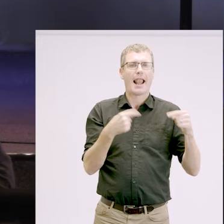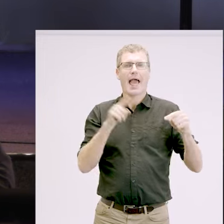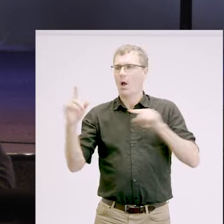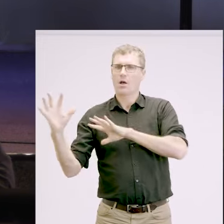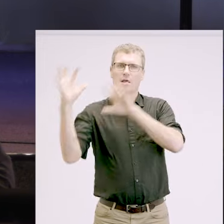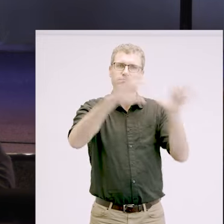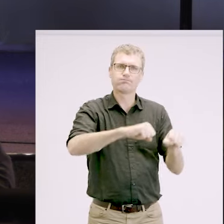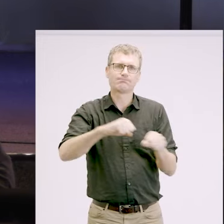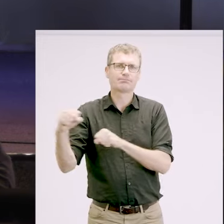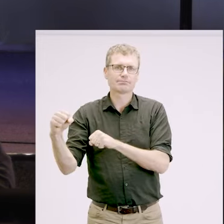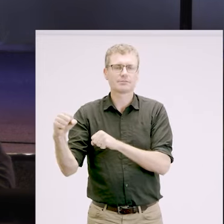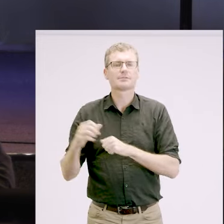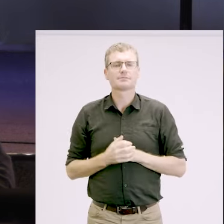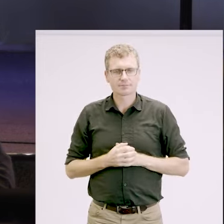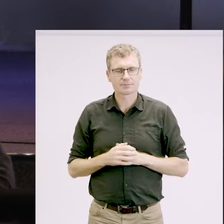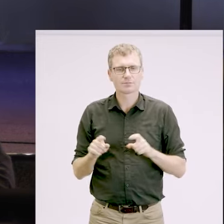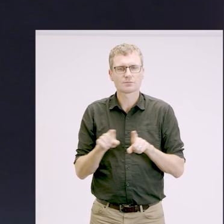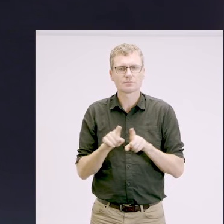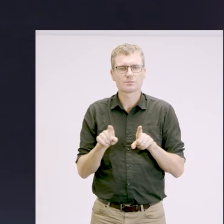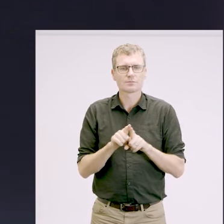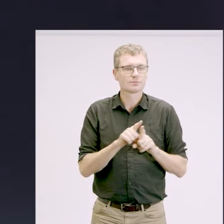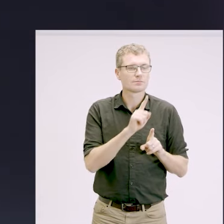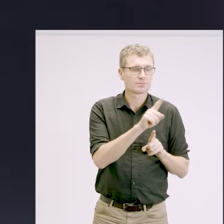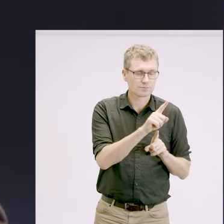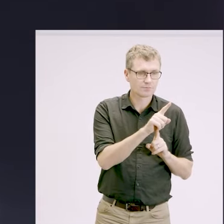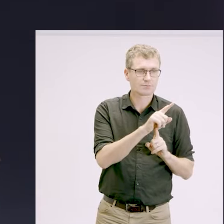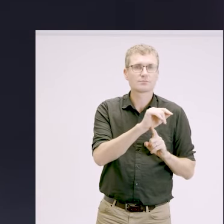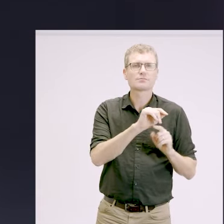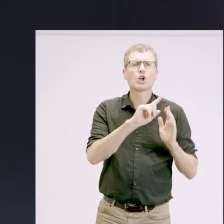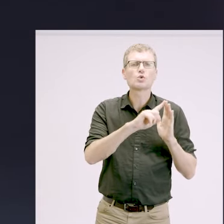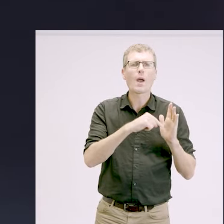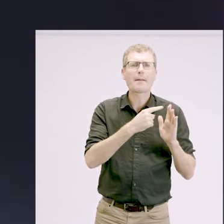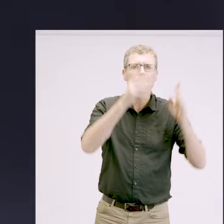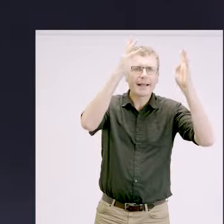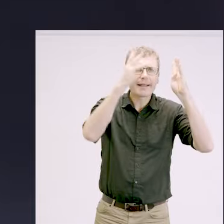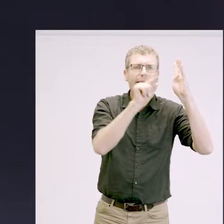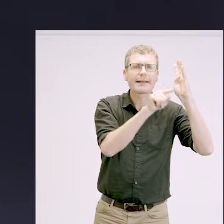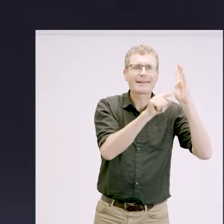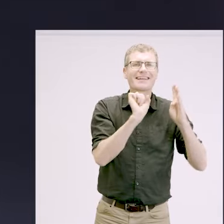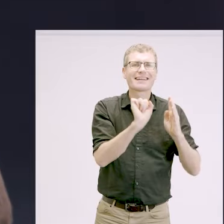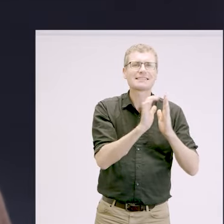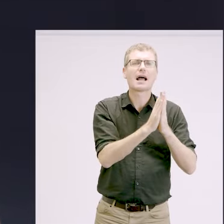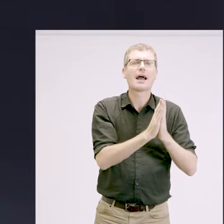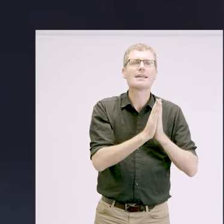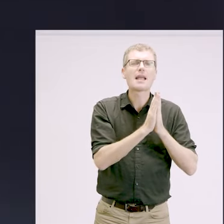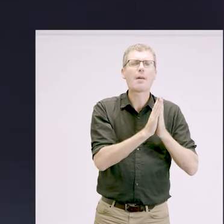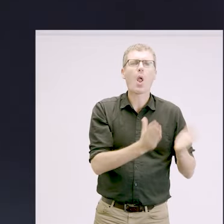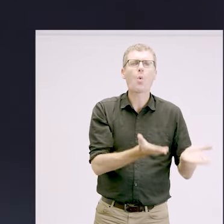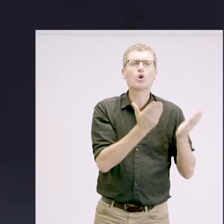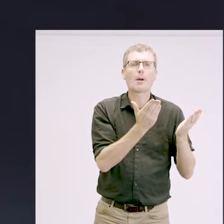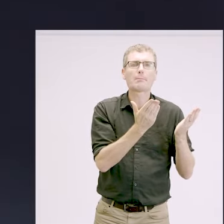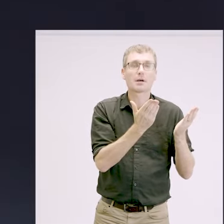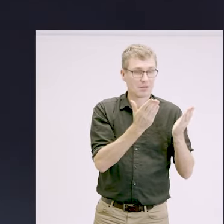the hands of a rival Gentile king. God allows the temple worship of Jehoiakim's kingdom to